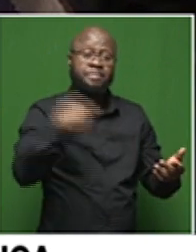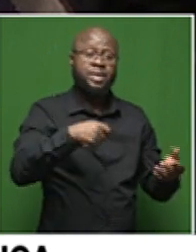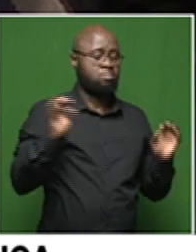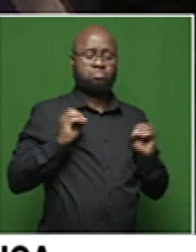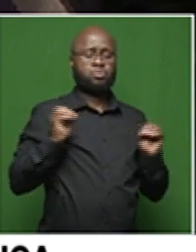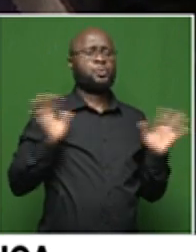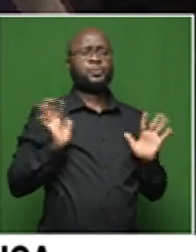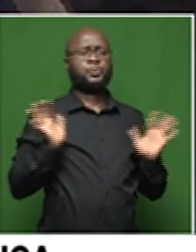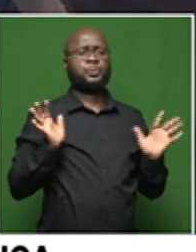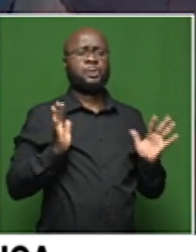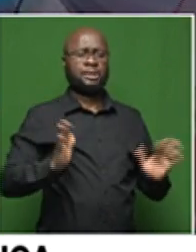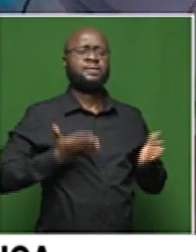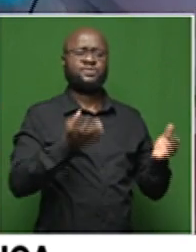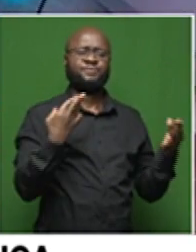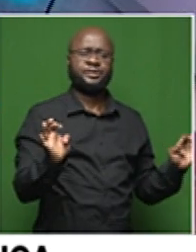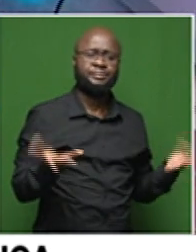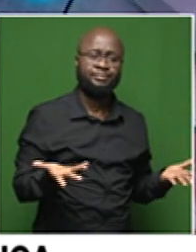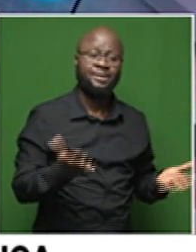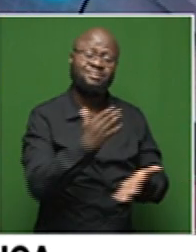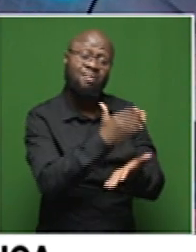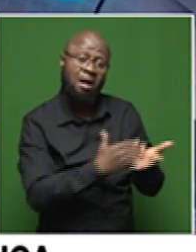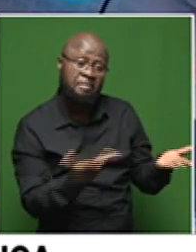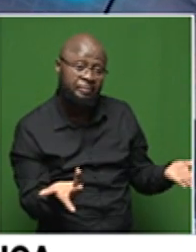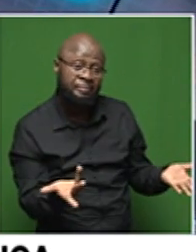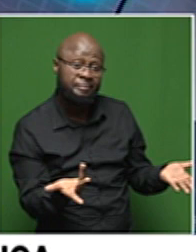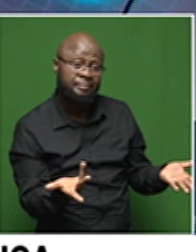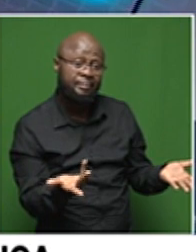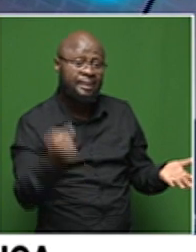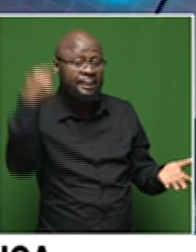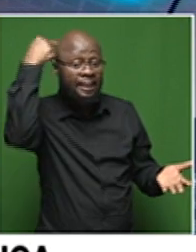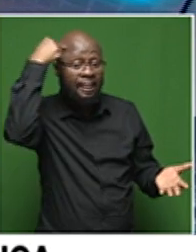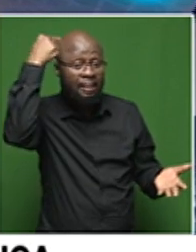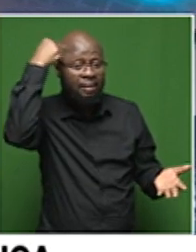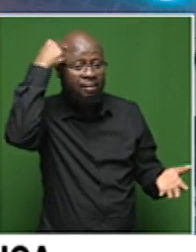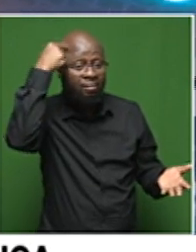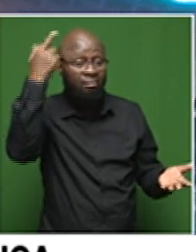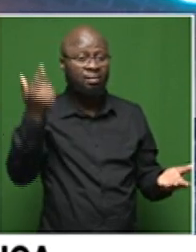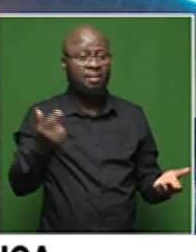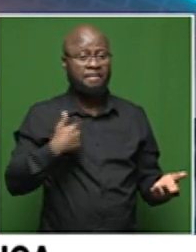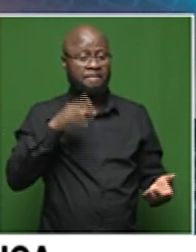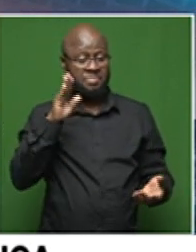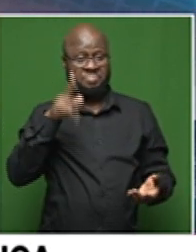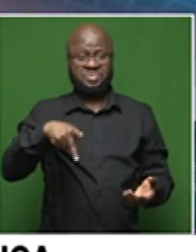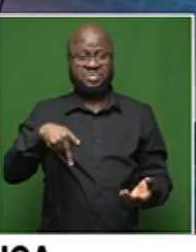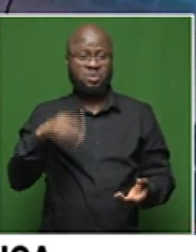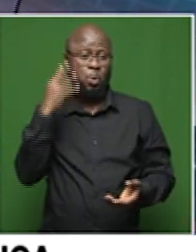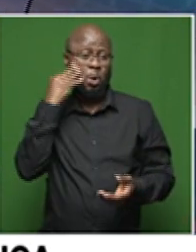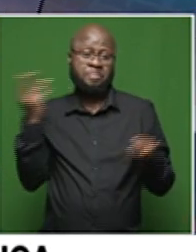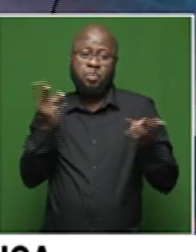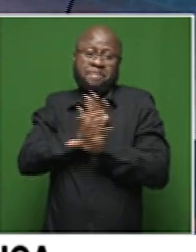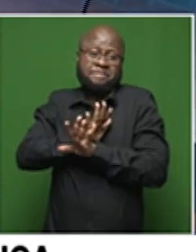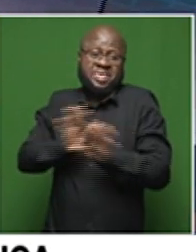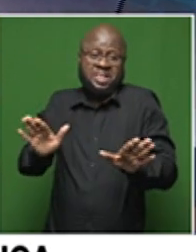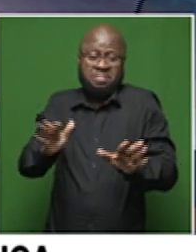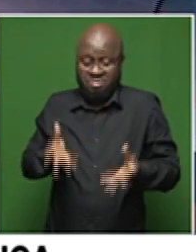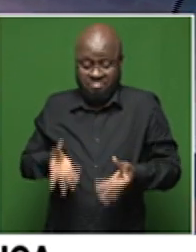So the big myth that is very, very old is that hypertension is a disease of old people. I think this has been something that a lot